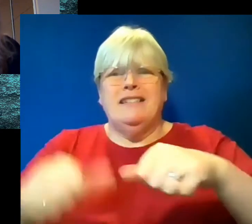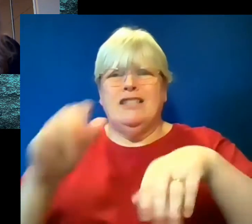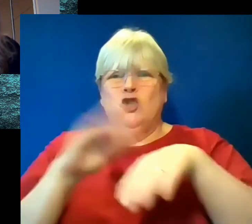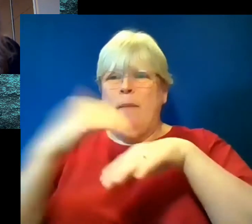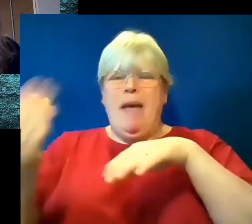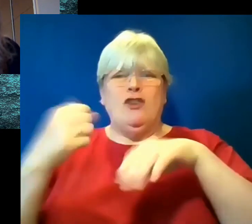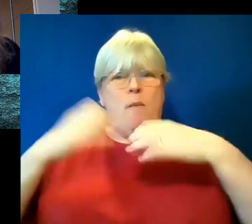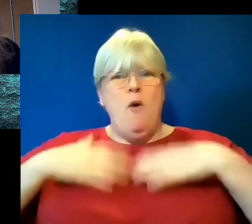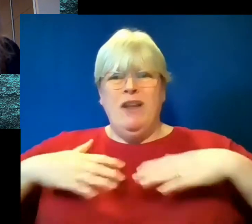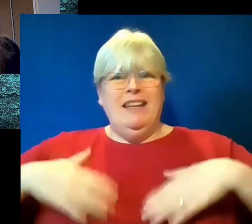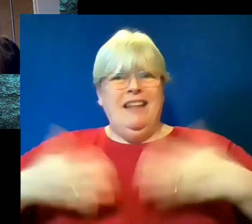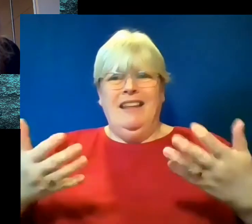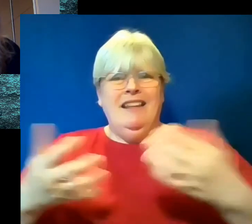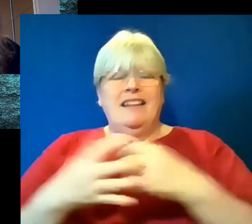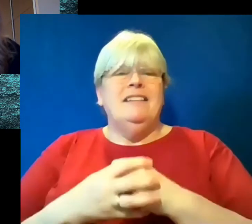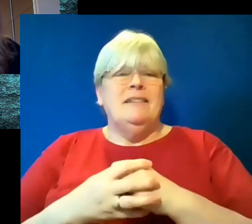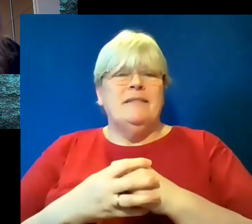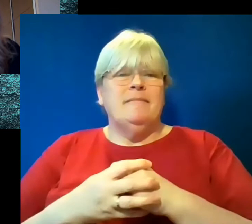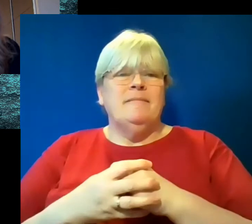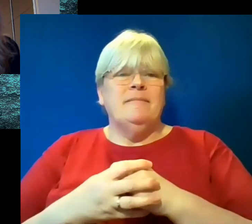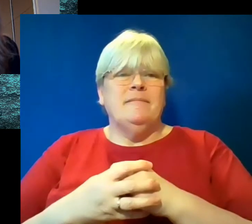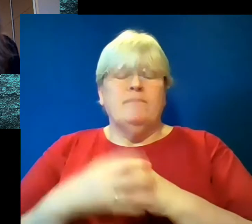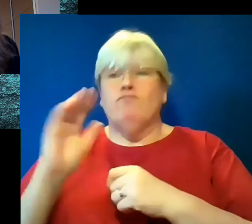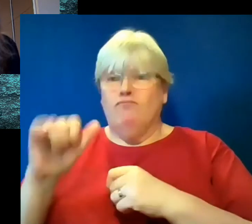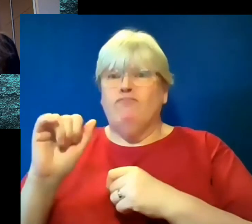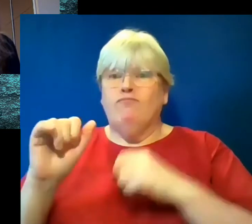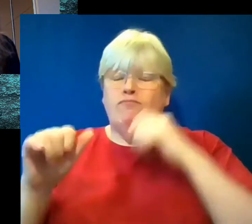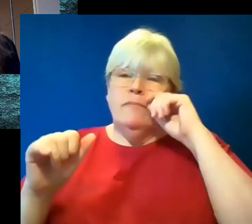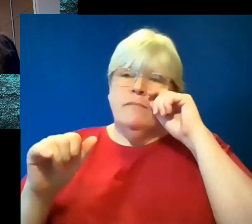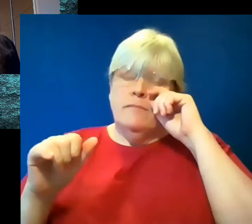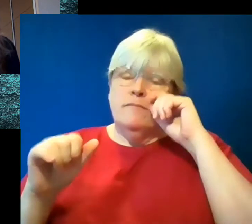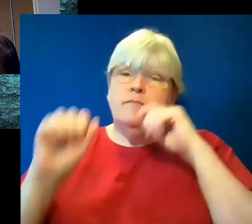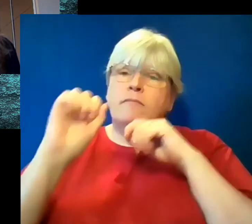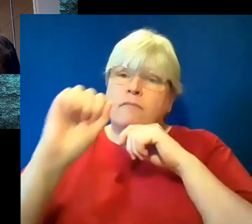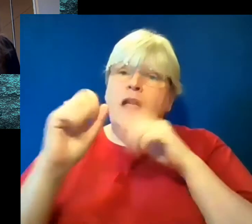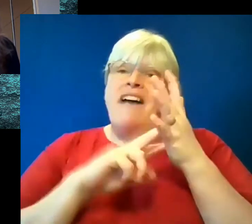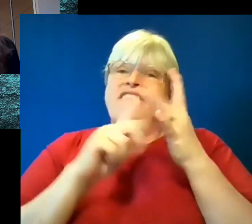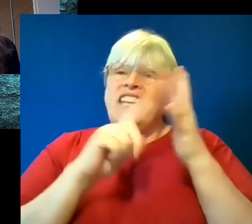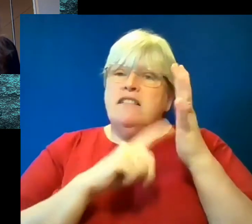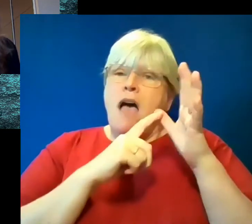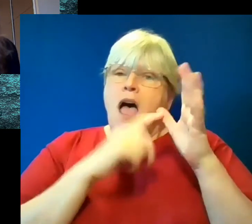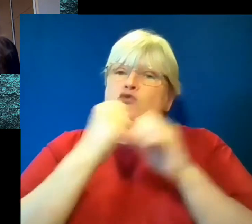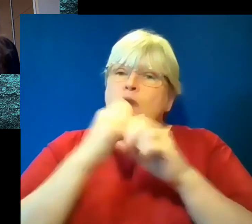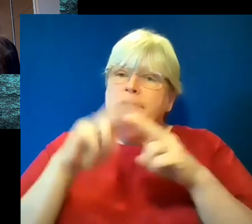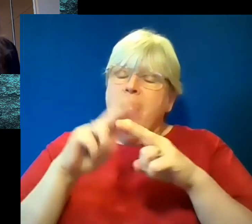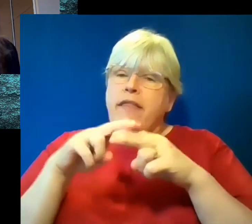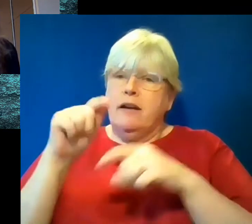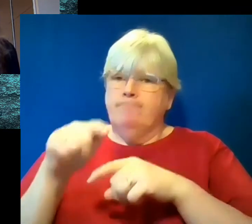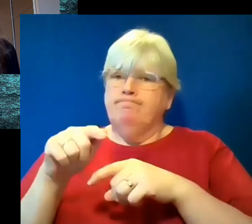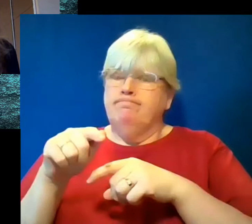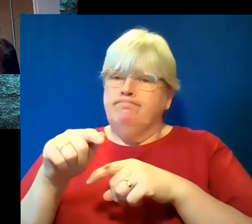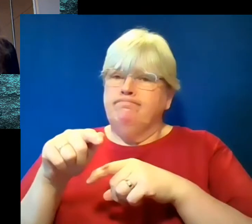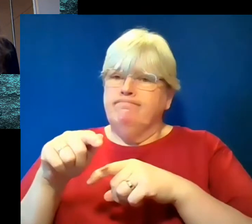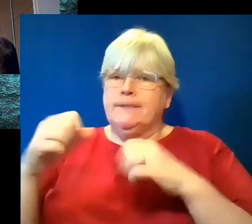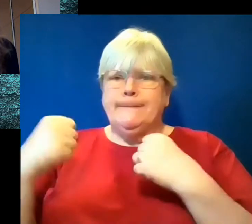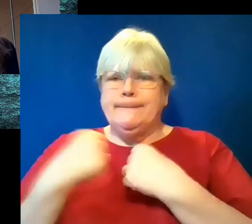is. Yeah, and Vita certainly does. And it's her grandfather that she is determined